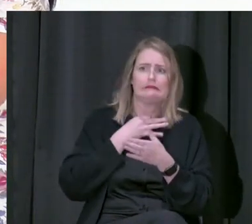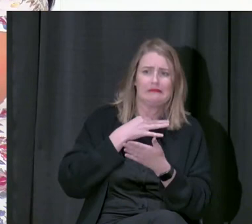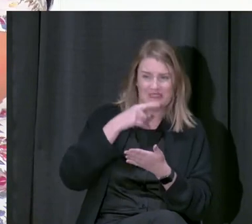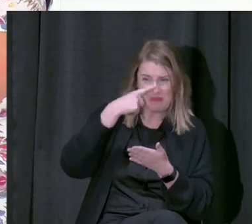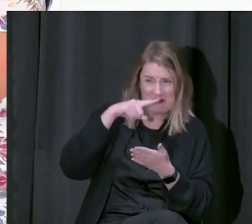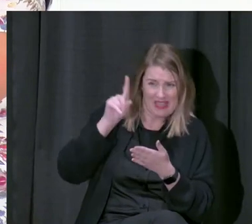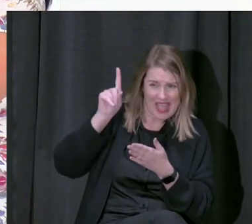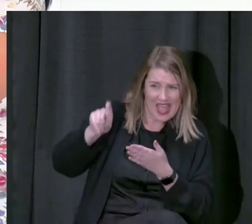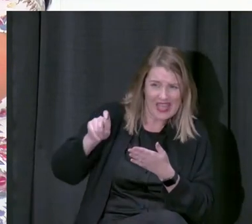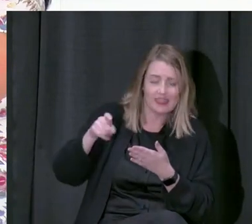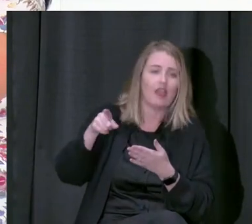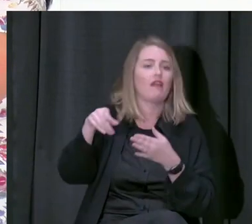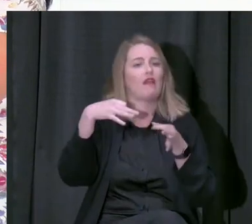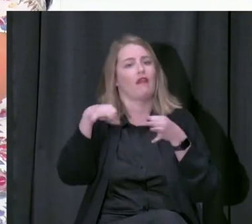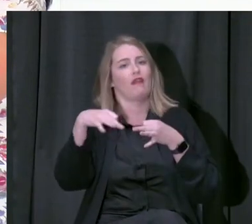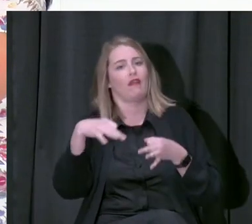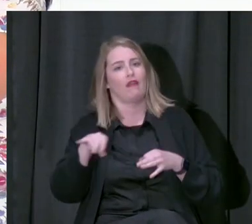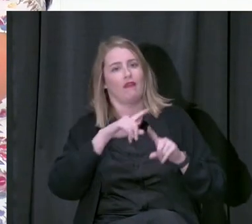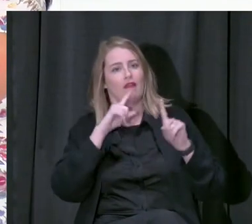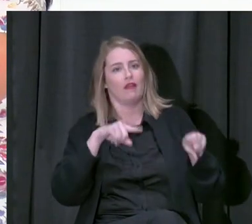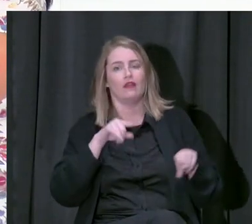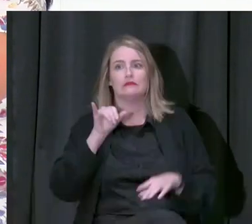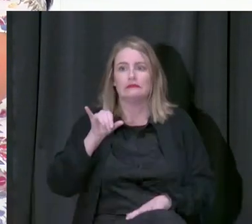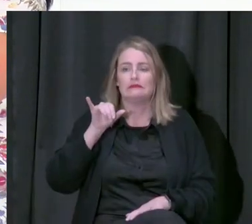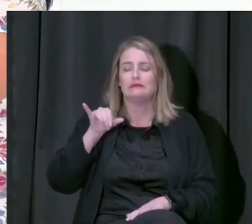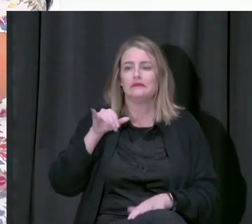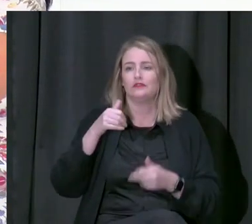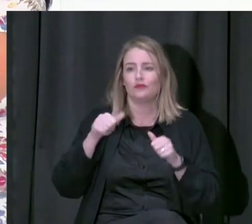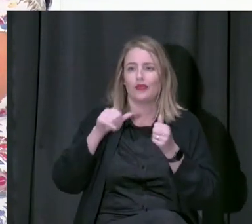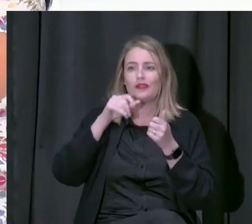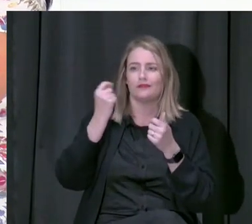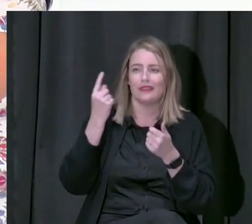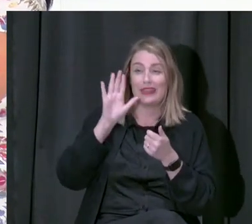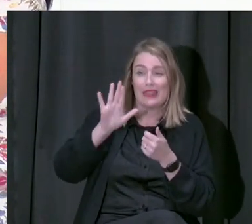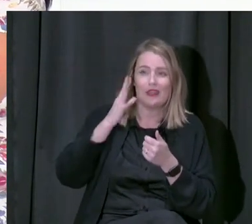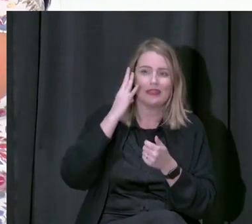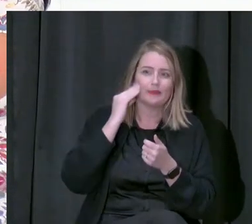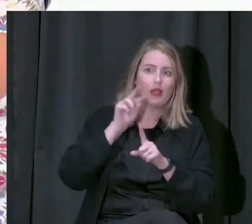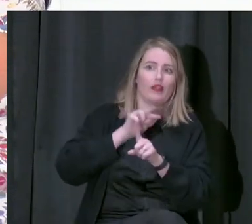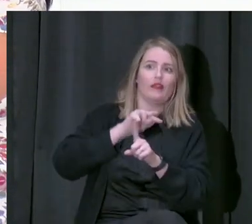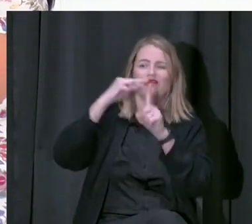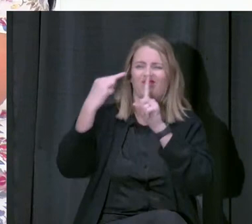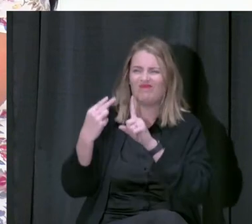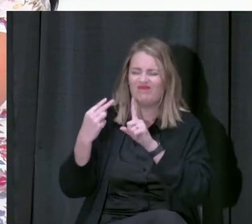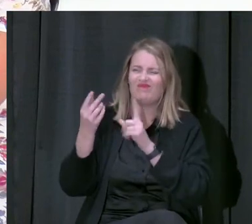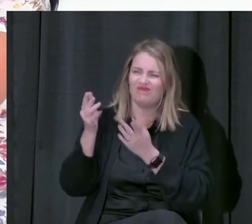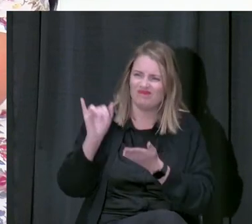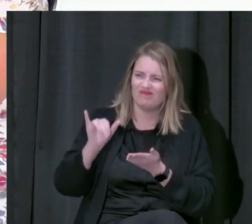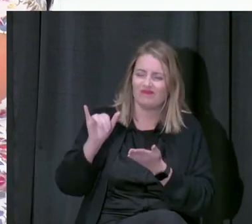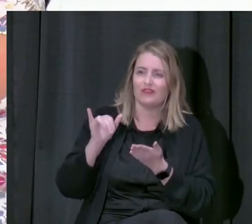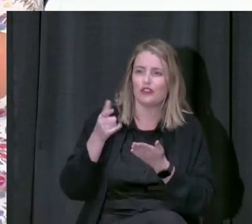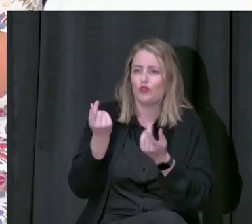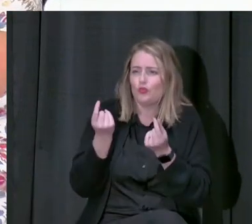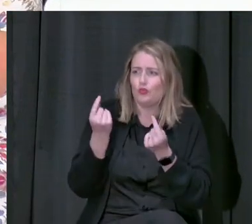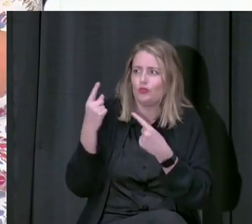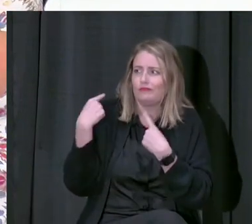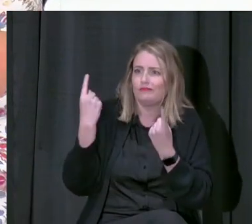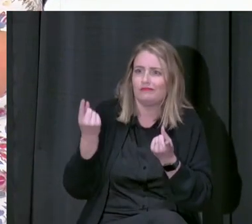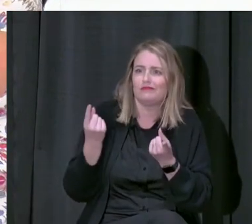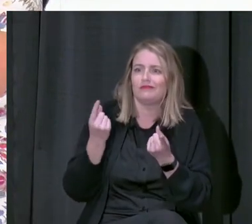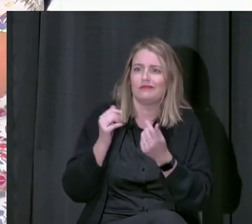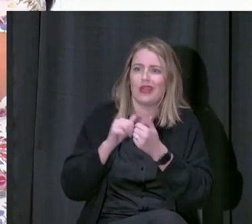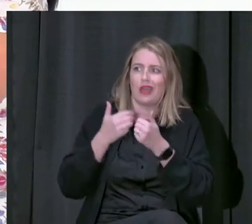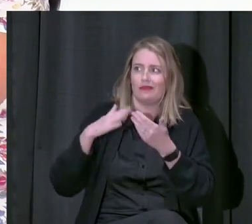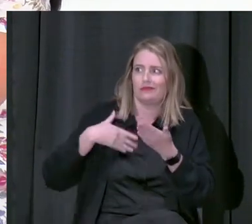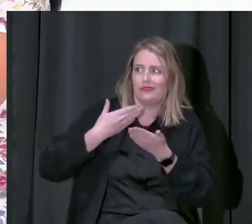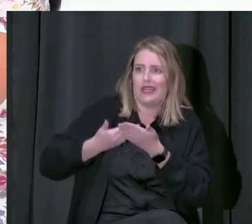questions. I would, try to understand, their experiences, what they've been doing. How did they, get to